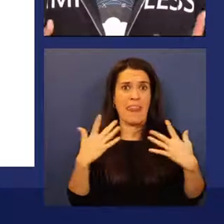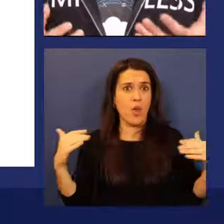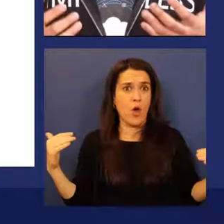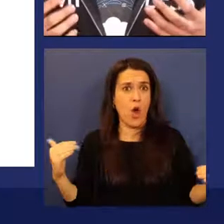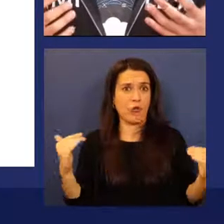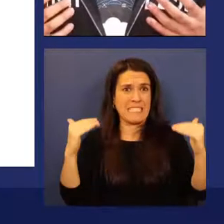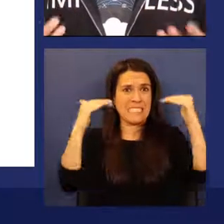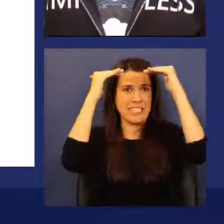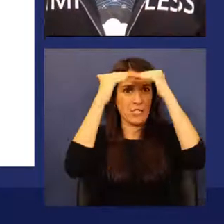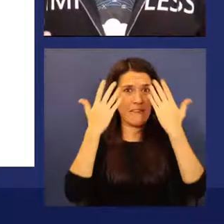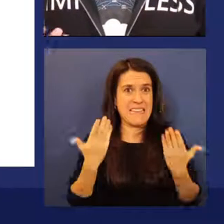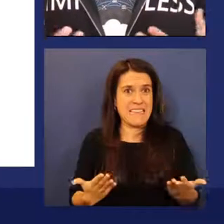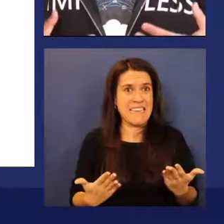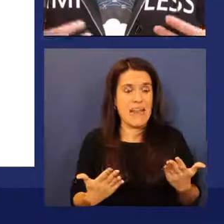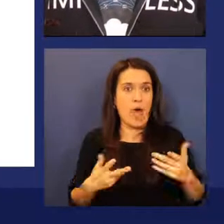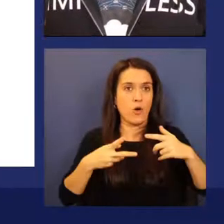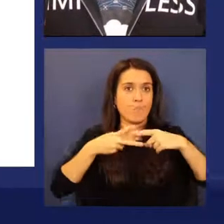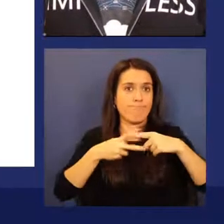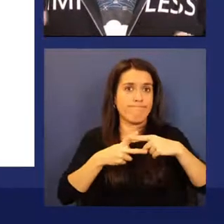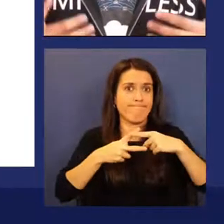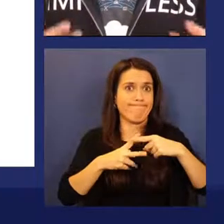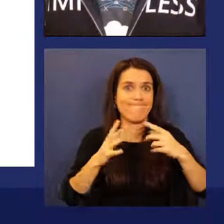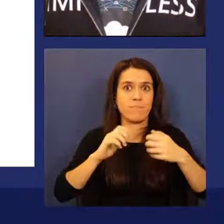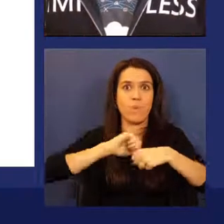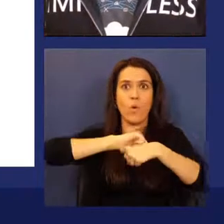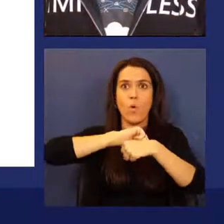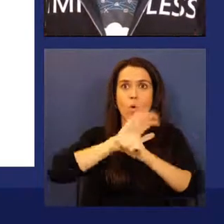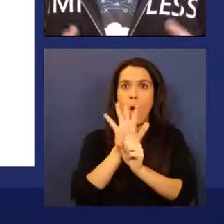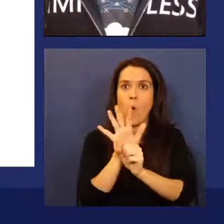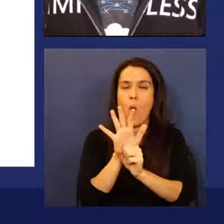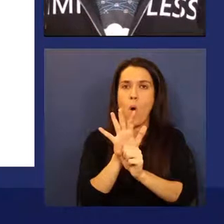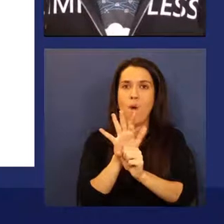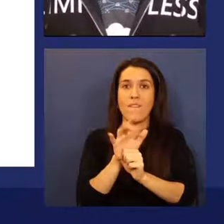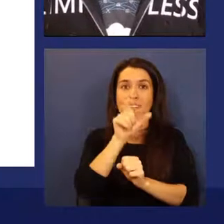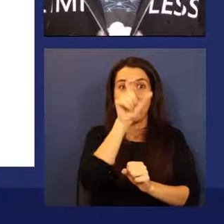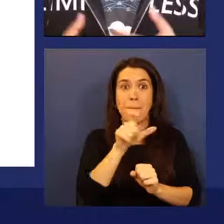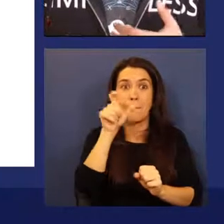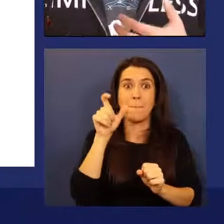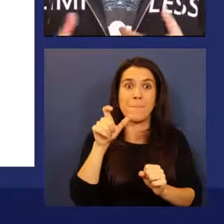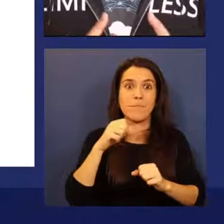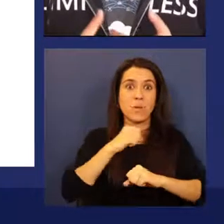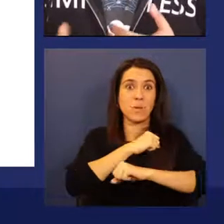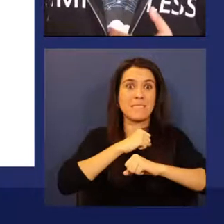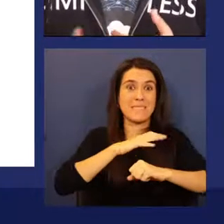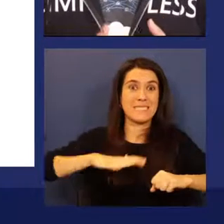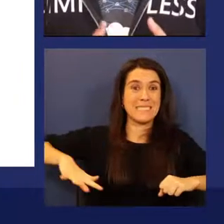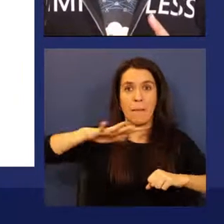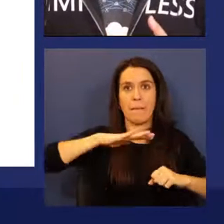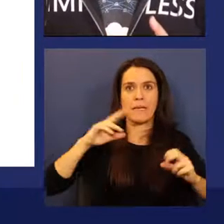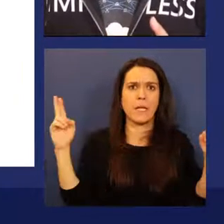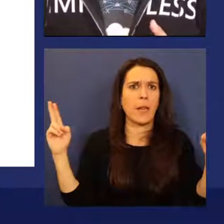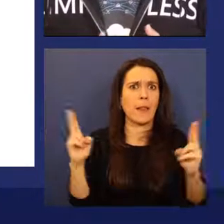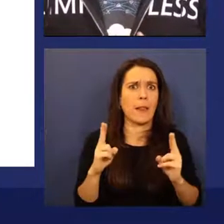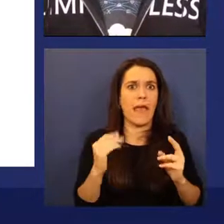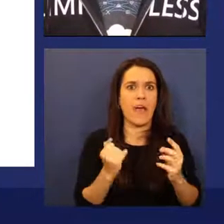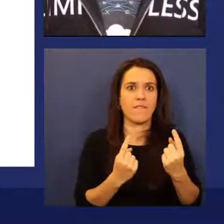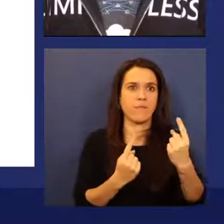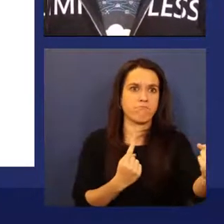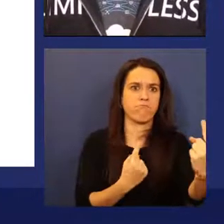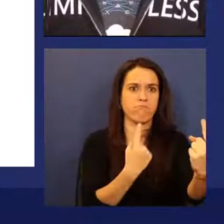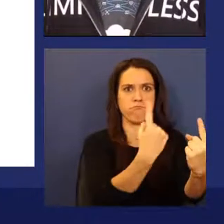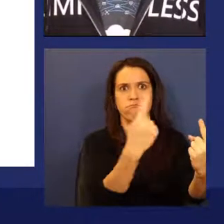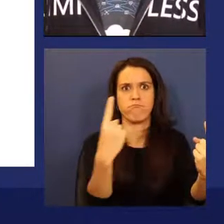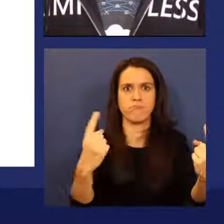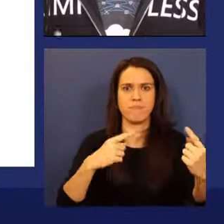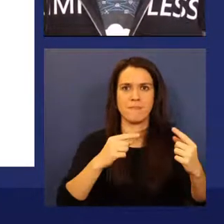pandemic, there is, you know, limited amount of people that are allowed in spaces because there's specific distancing that is required